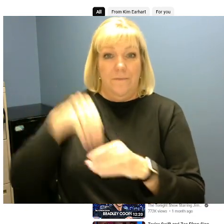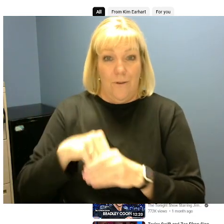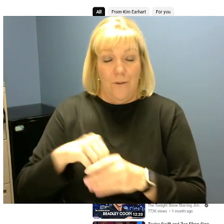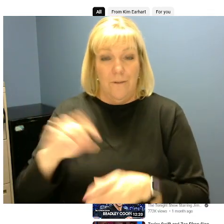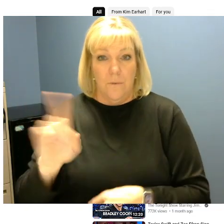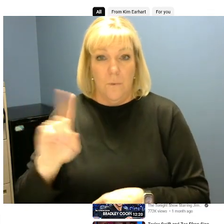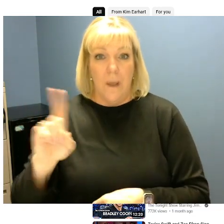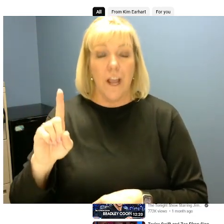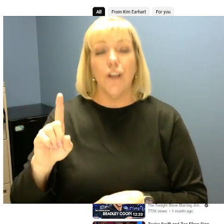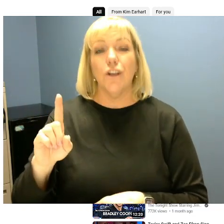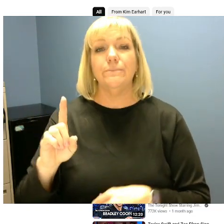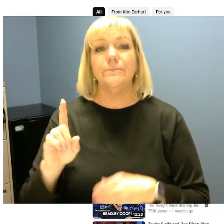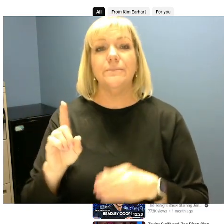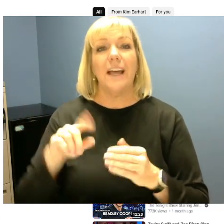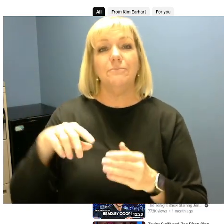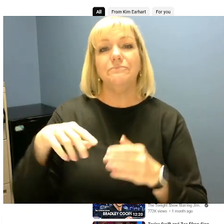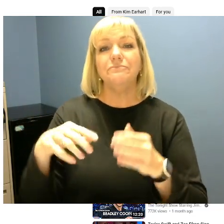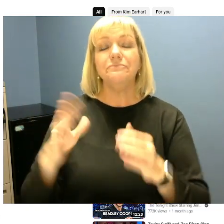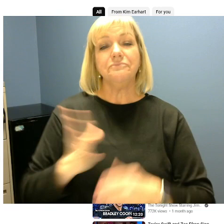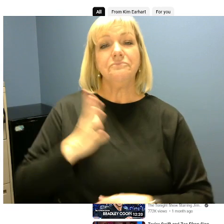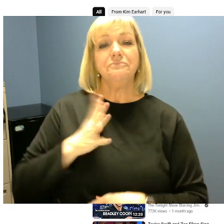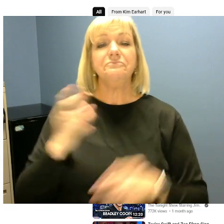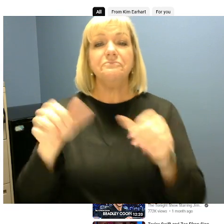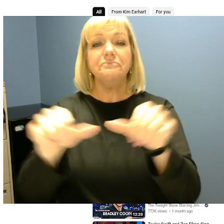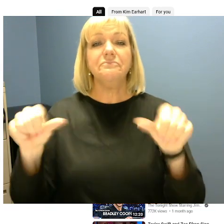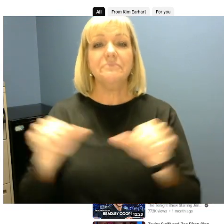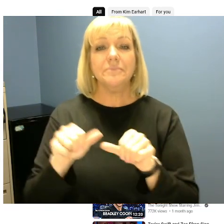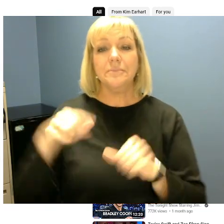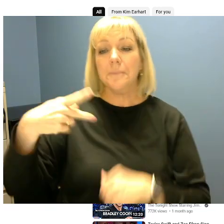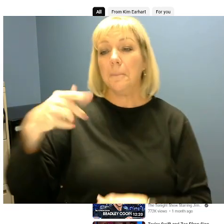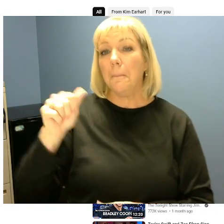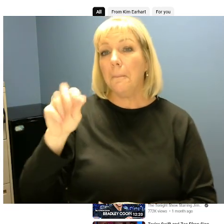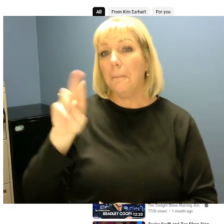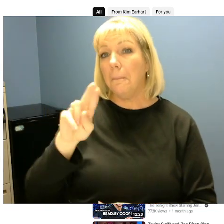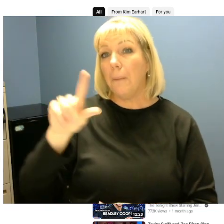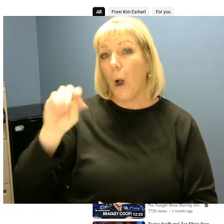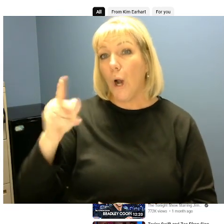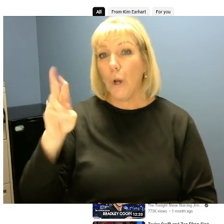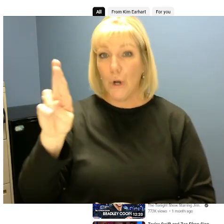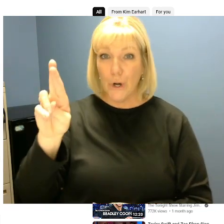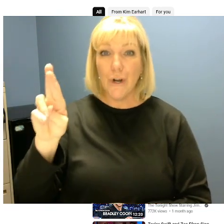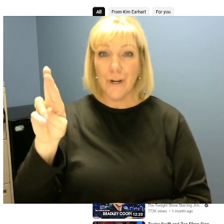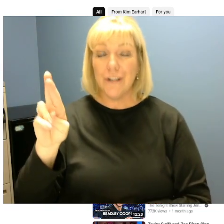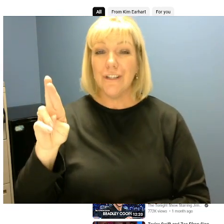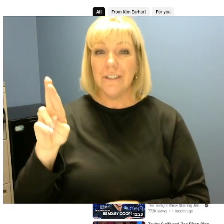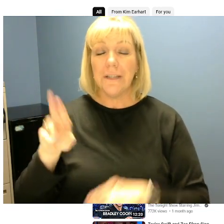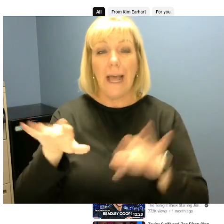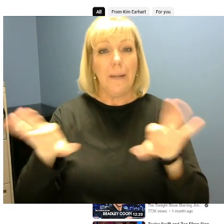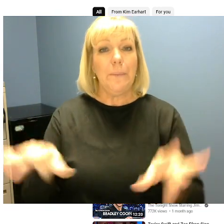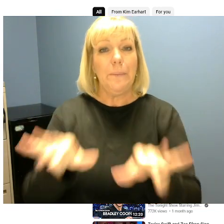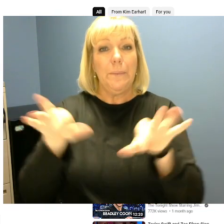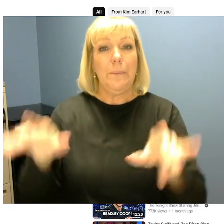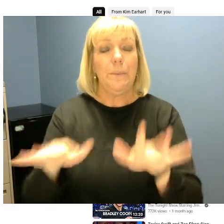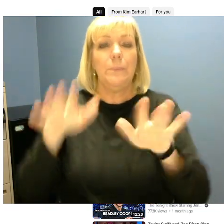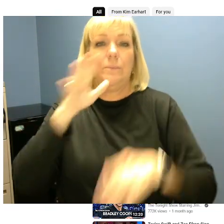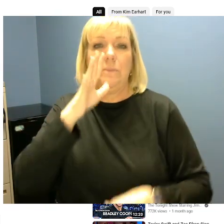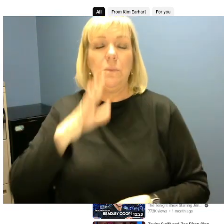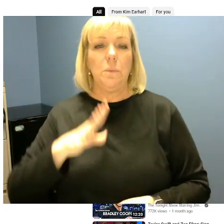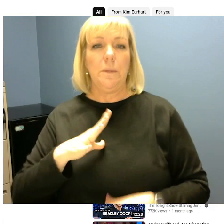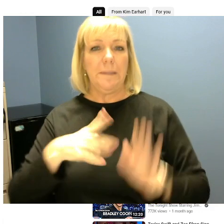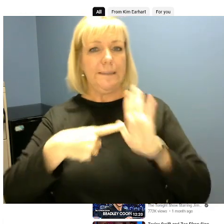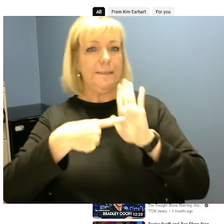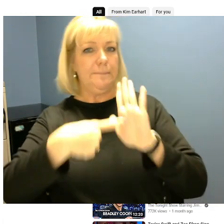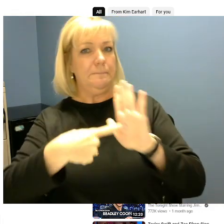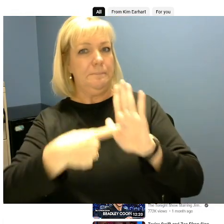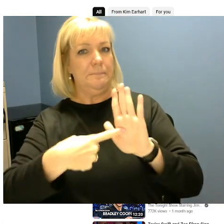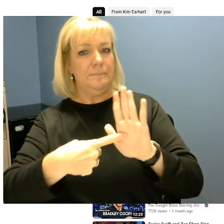on display. You see it on display in Godey's Lady's Book, but like actively on display is